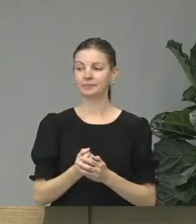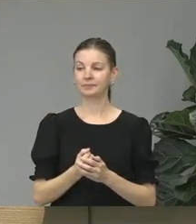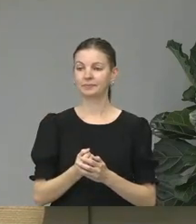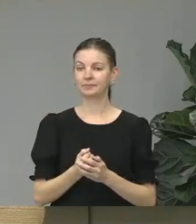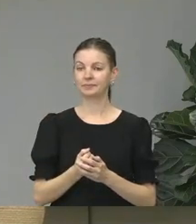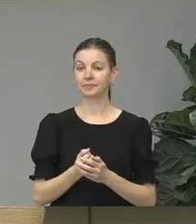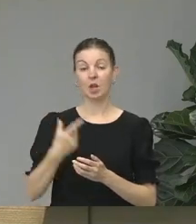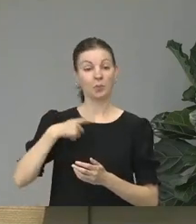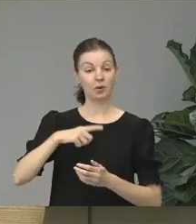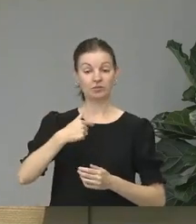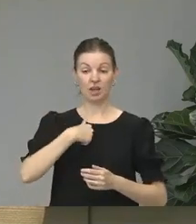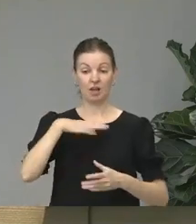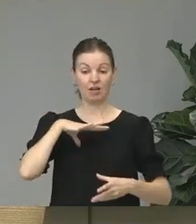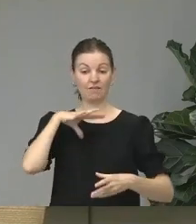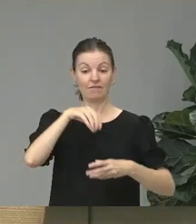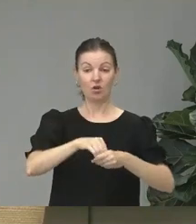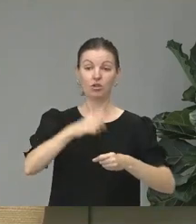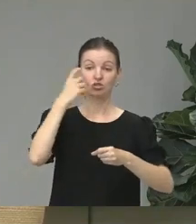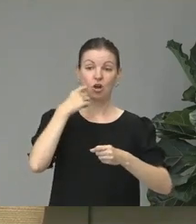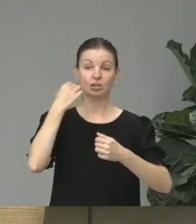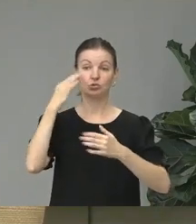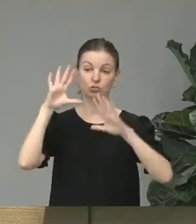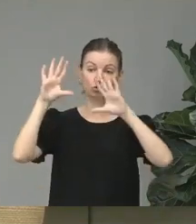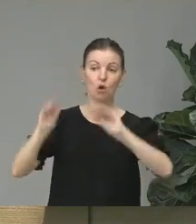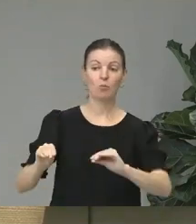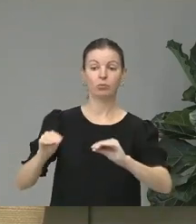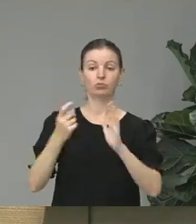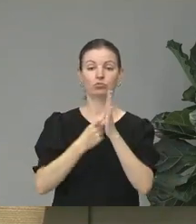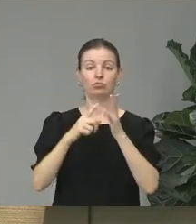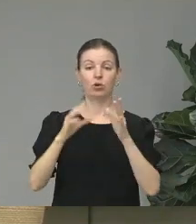of my involvement in trying to stop the robo-debt